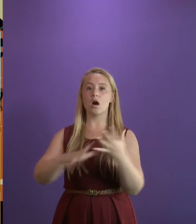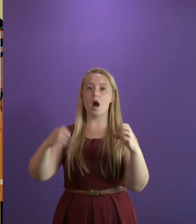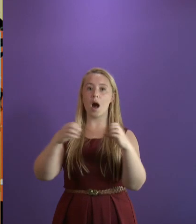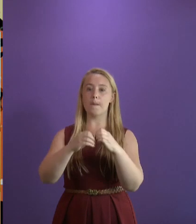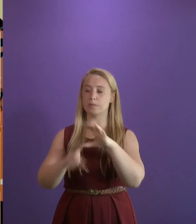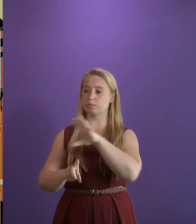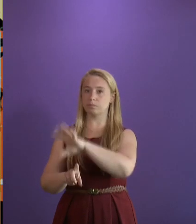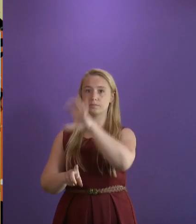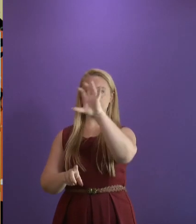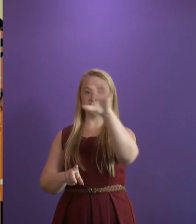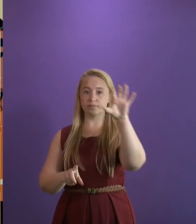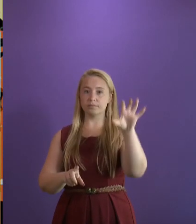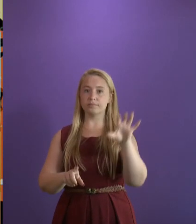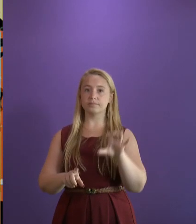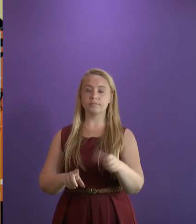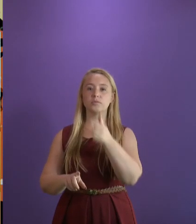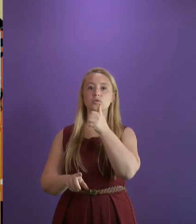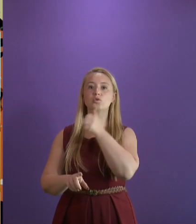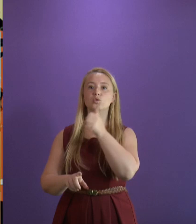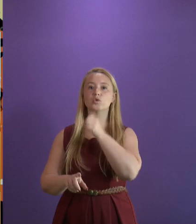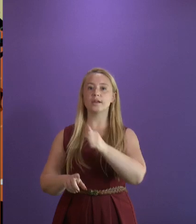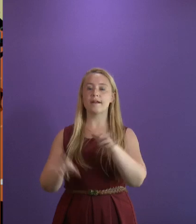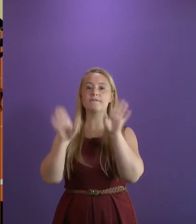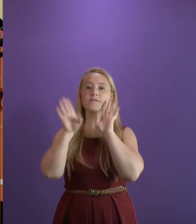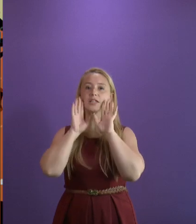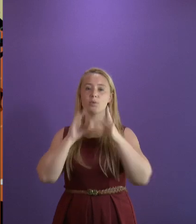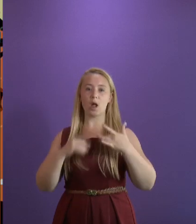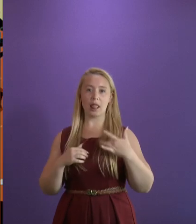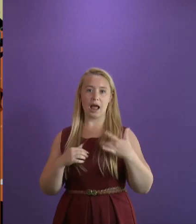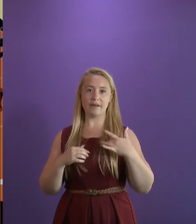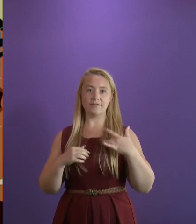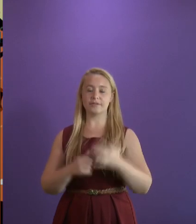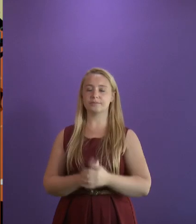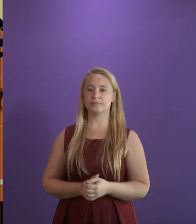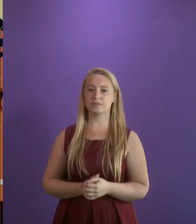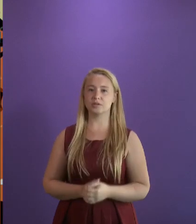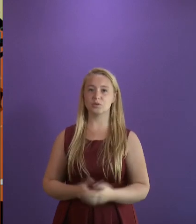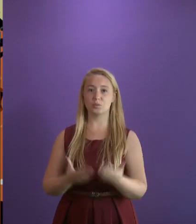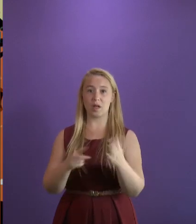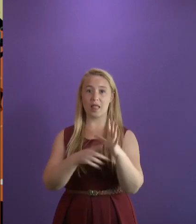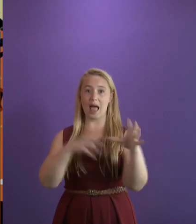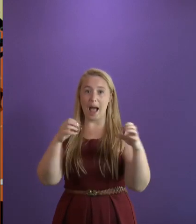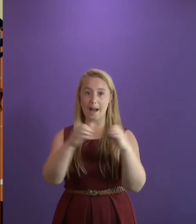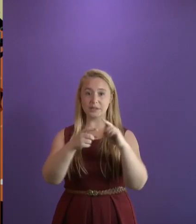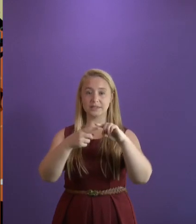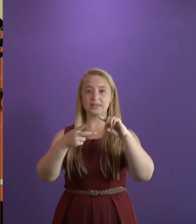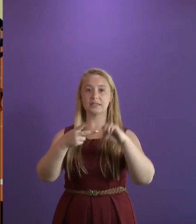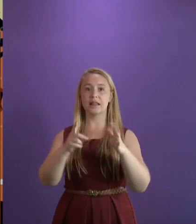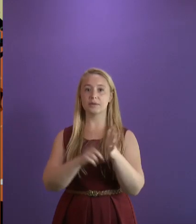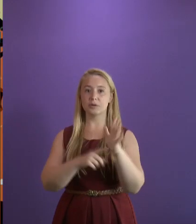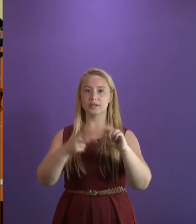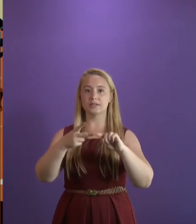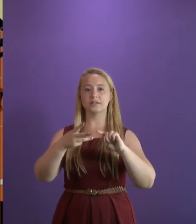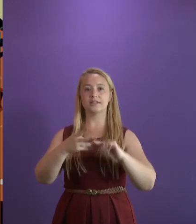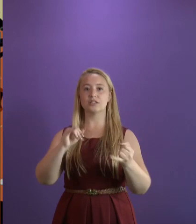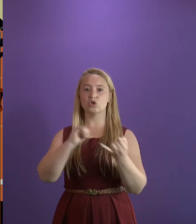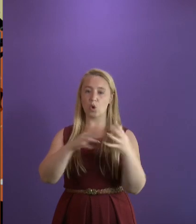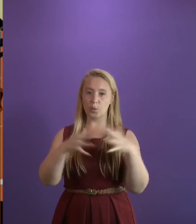the Parliament's webcast and Facebook Live this morning. So welcome to all of you from Aberdeen, Lerwick, Stornoway and Loch